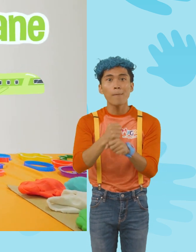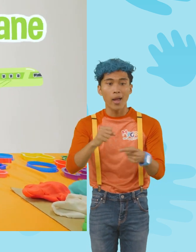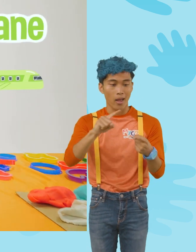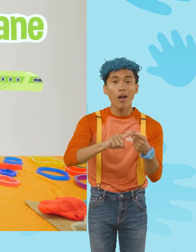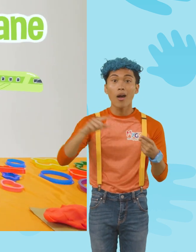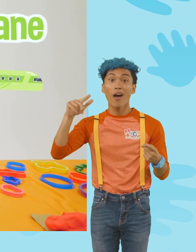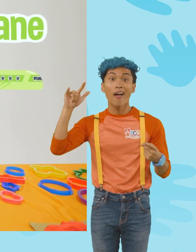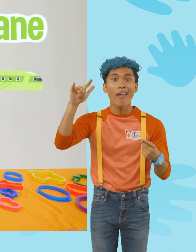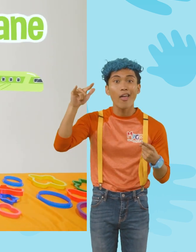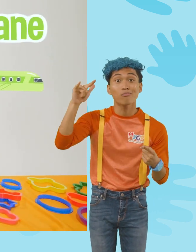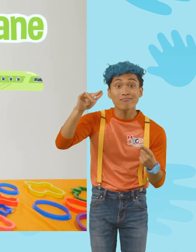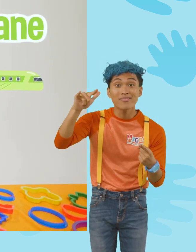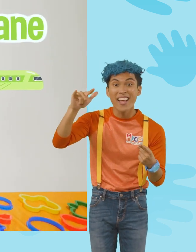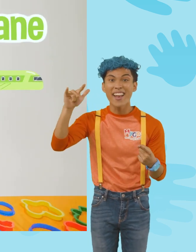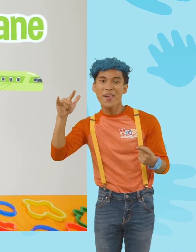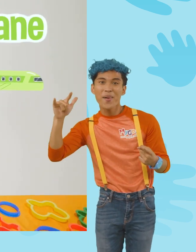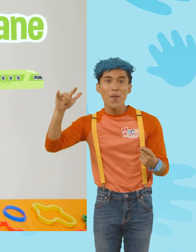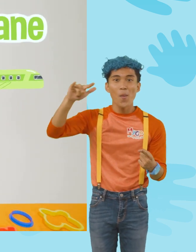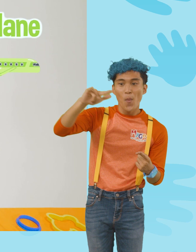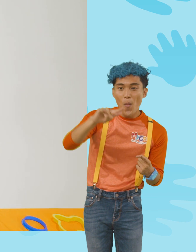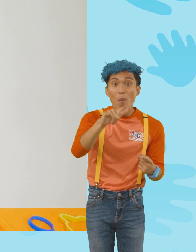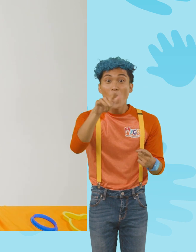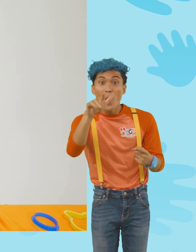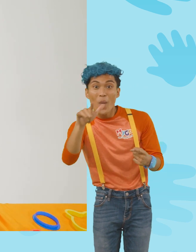an airplane.